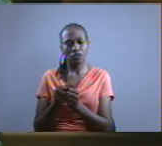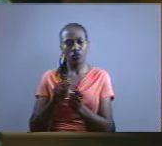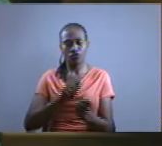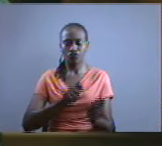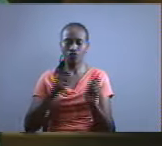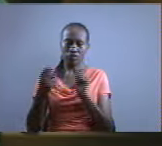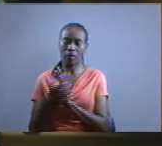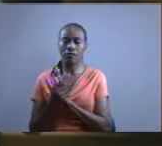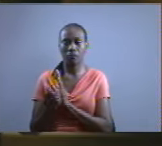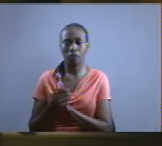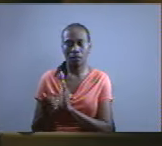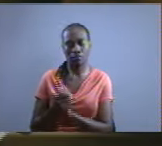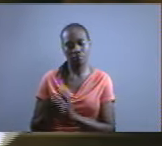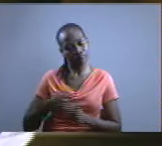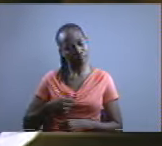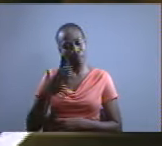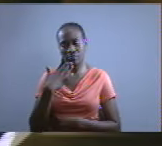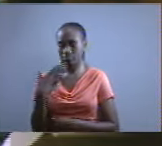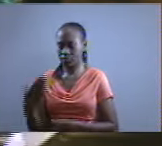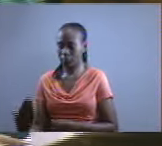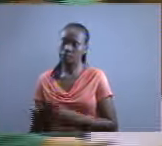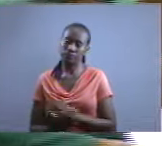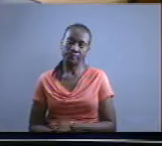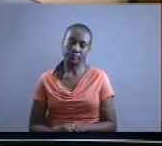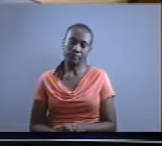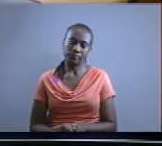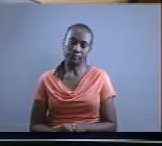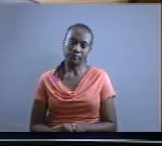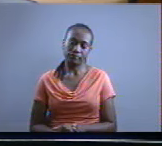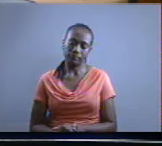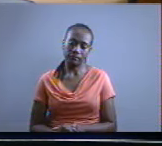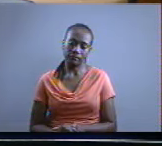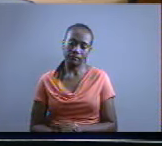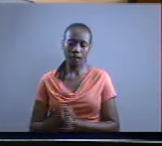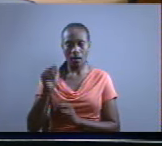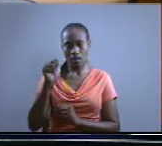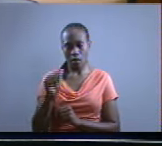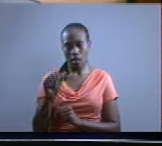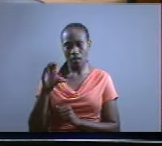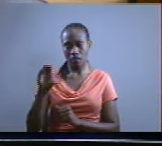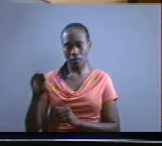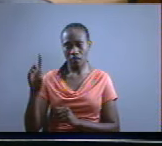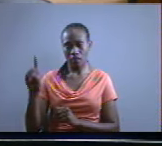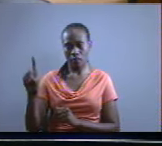of skills. I thank you. Thank you. ACDP.